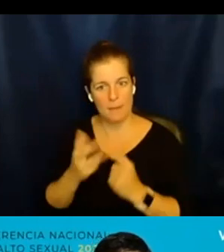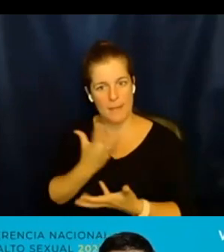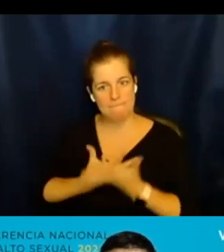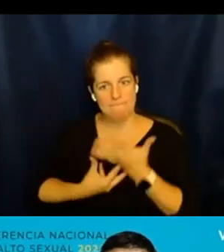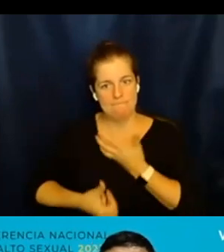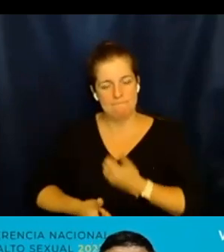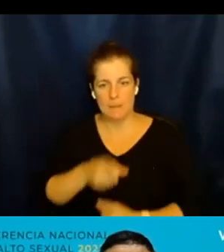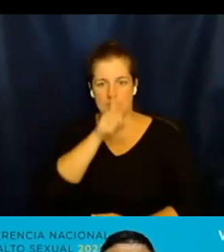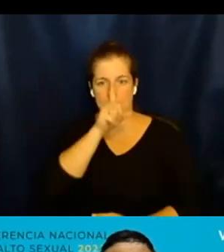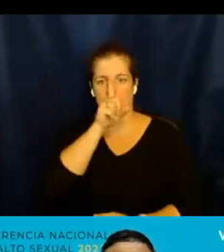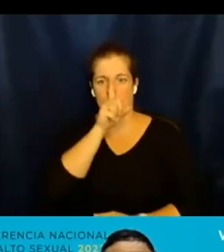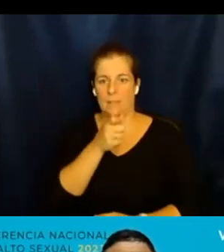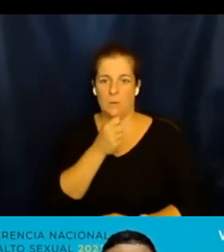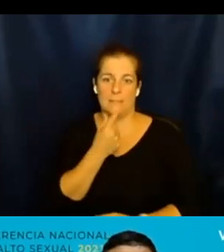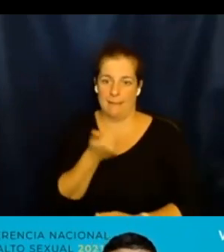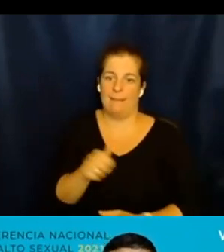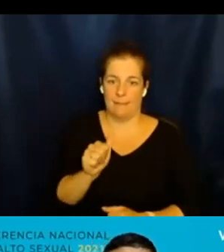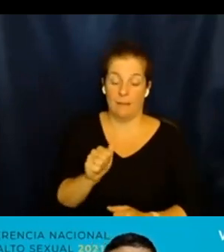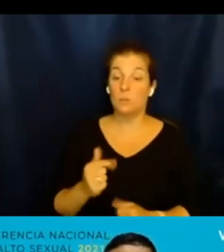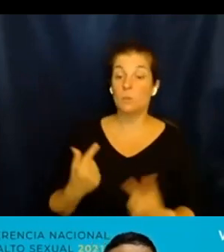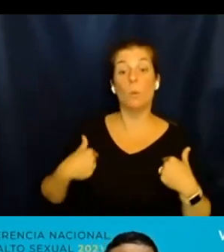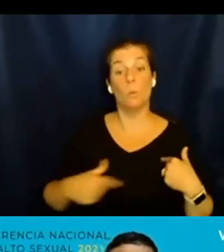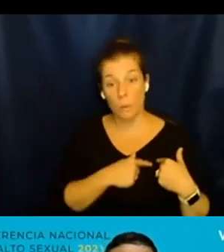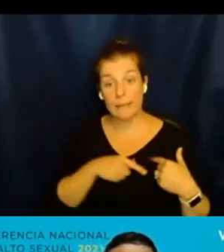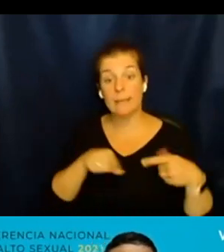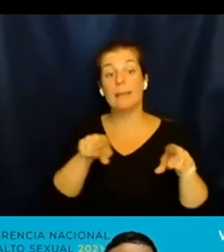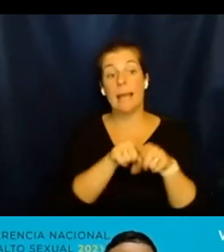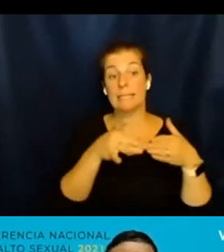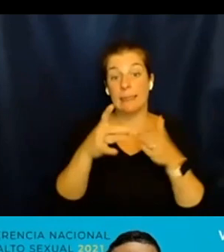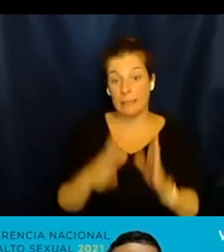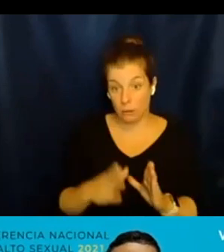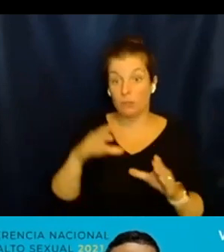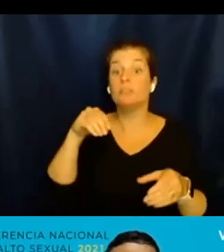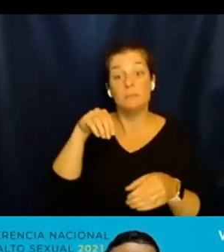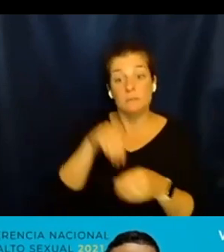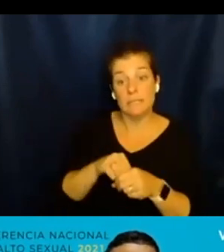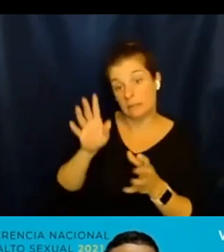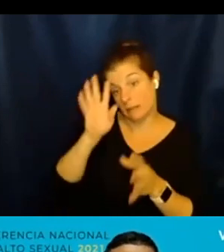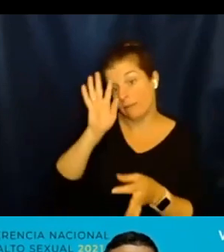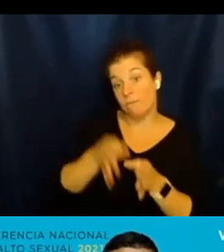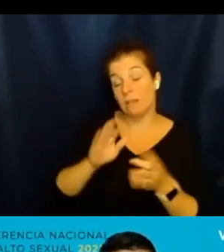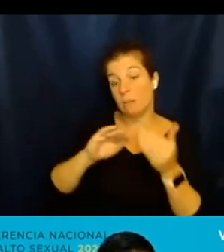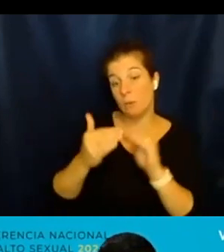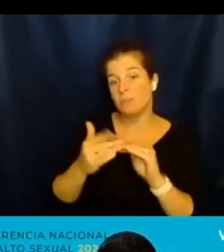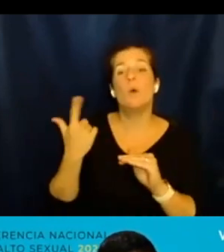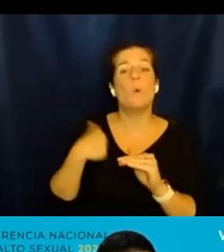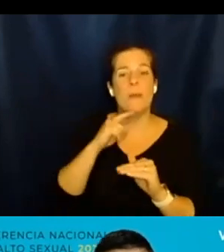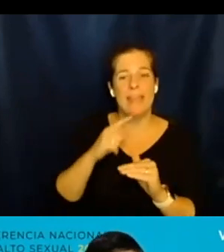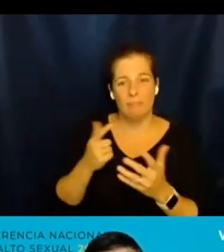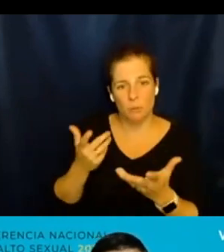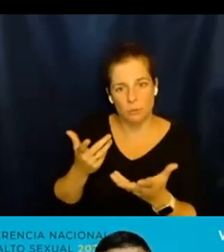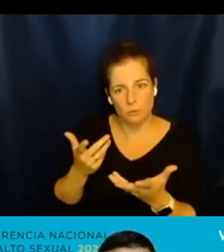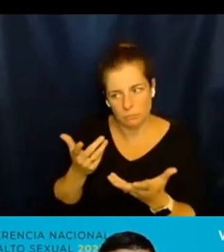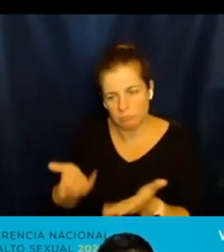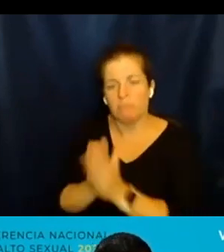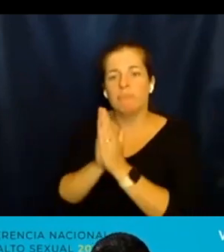leaders in the faith communities has to be one that provokes, that provokes these people to come